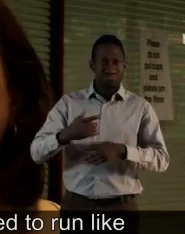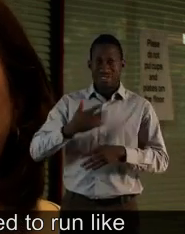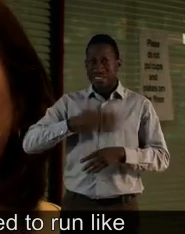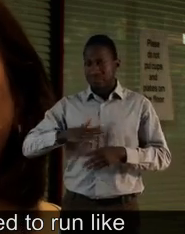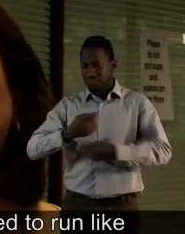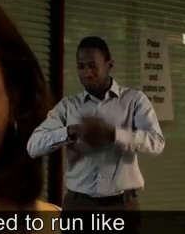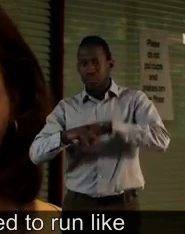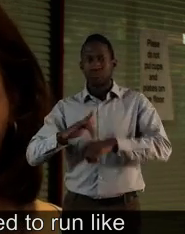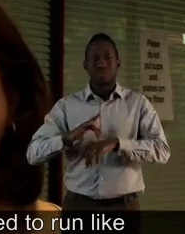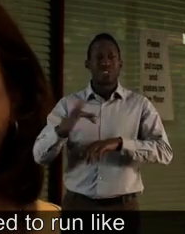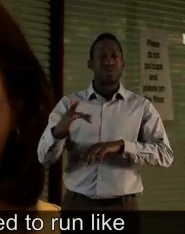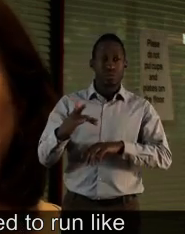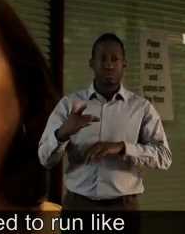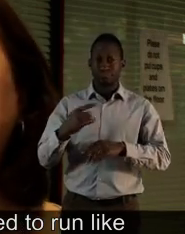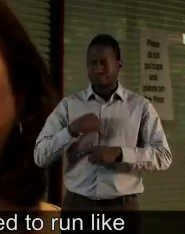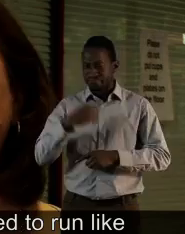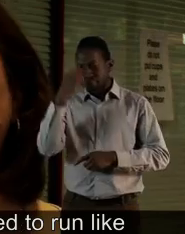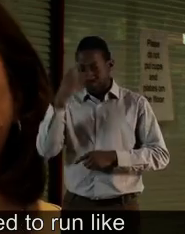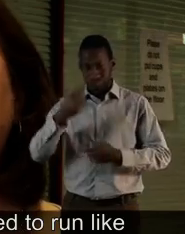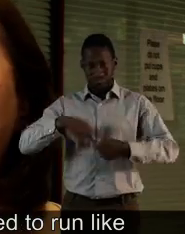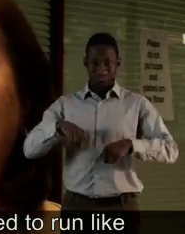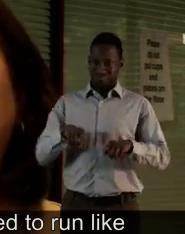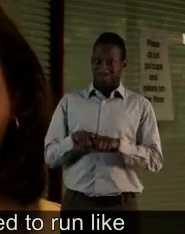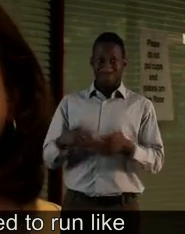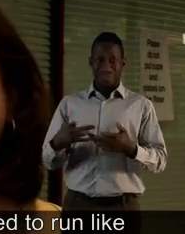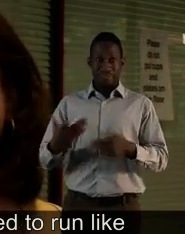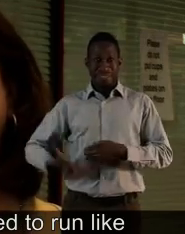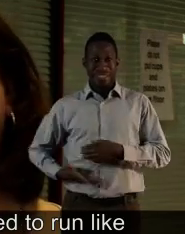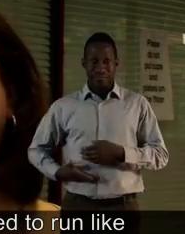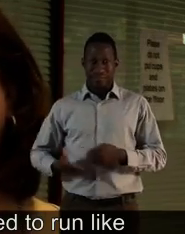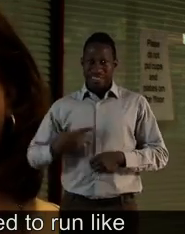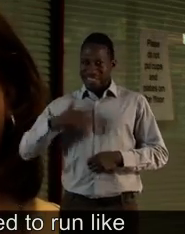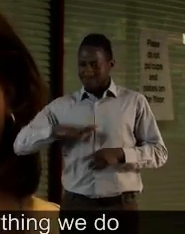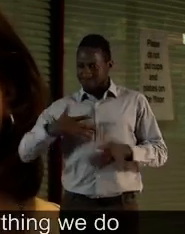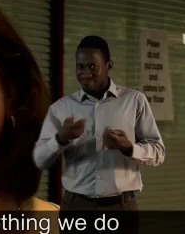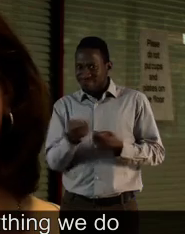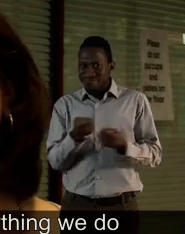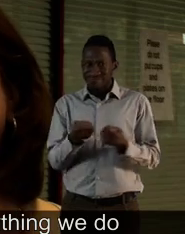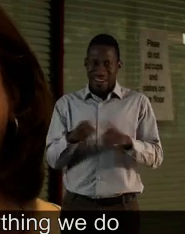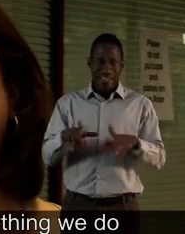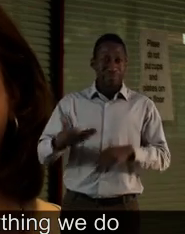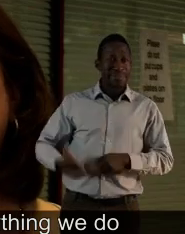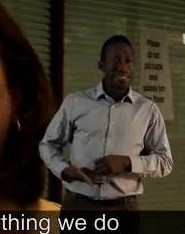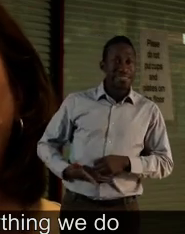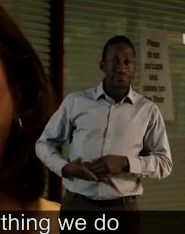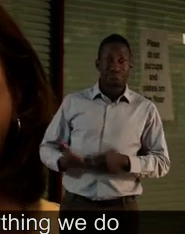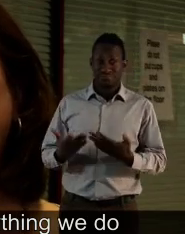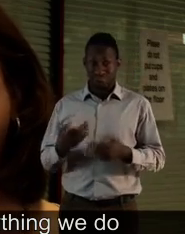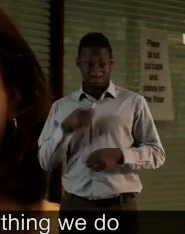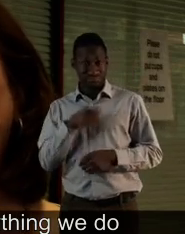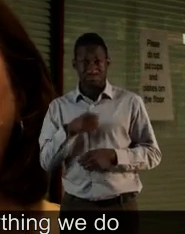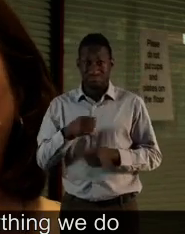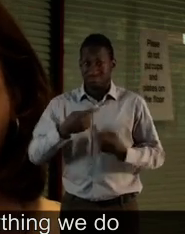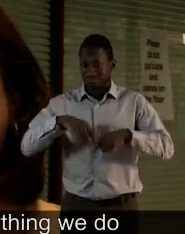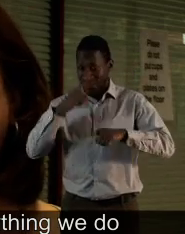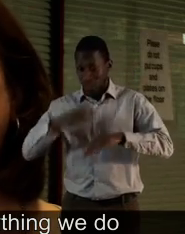are businesses, we need to run like businesses, and as businesses we have to offer customer service. And I think,